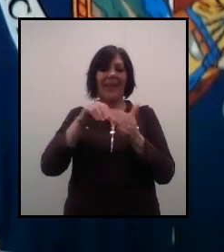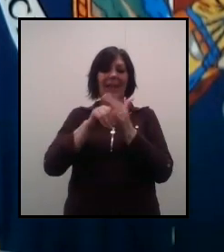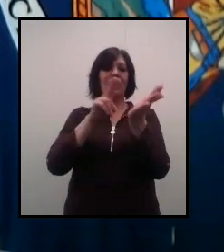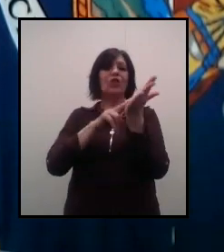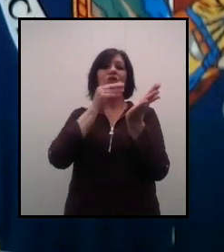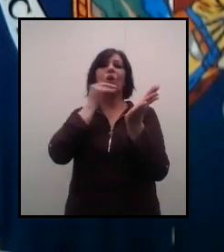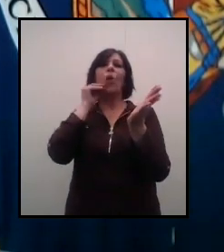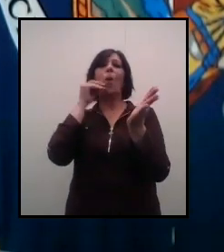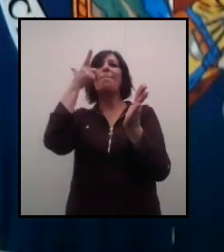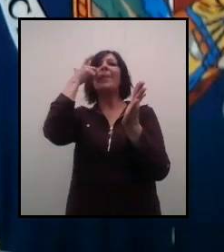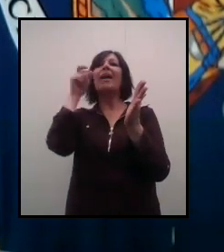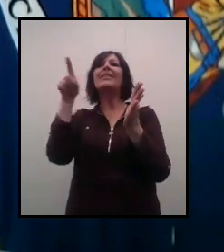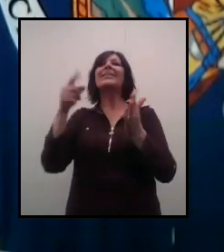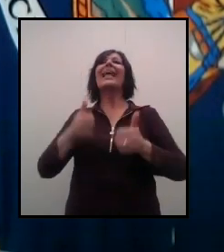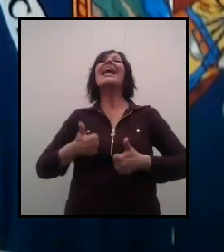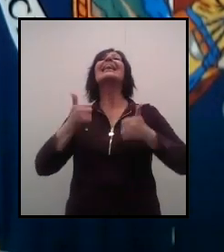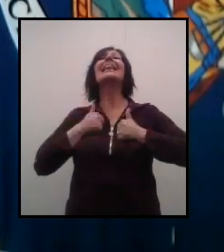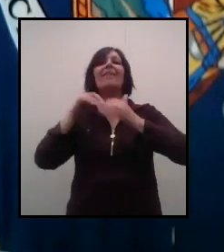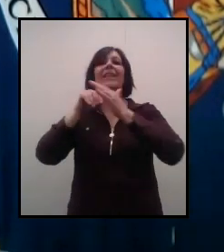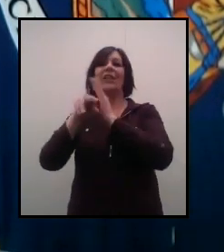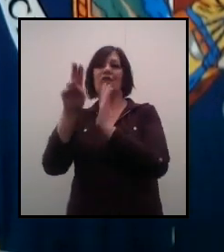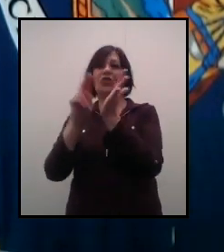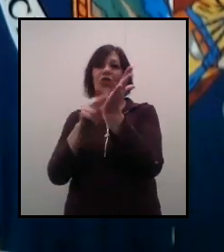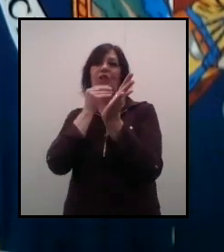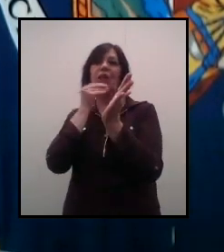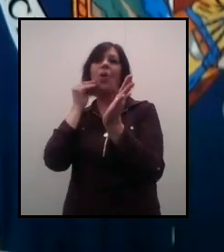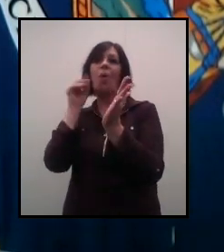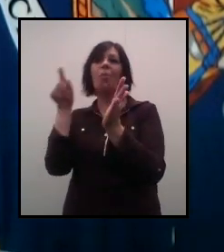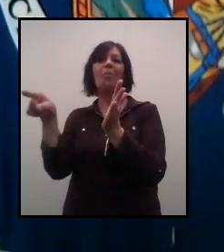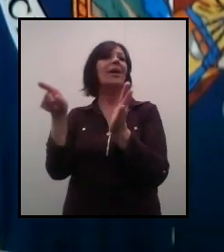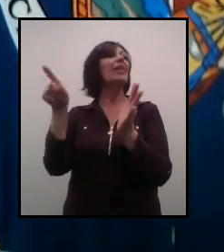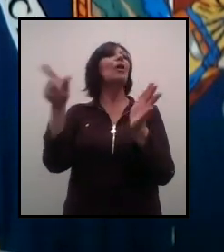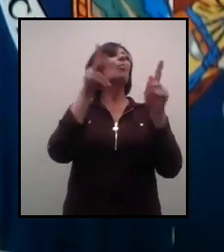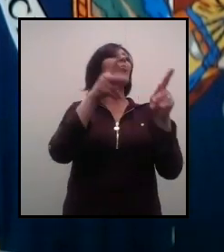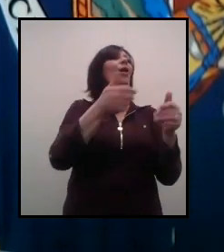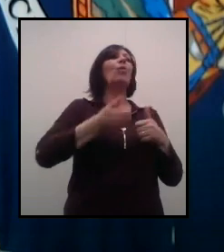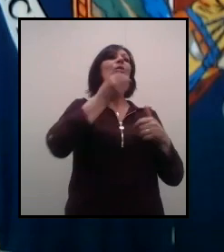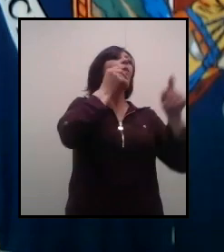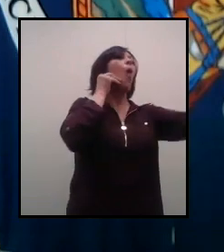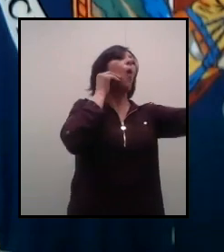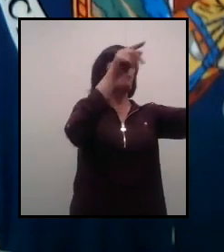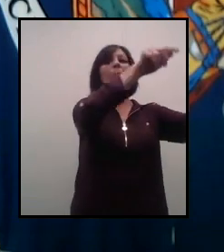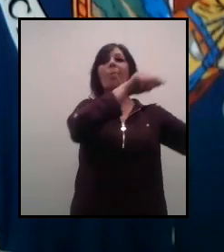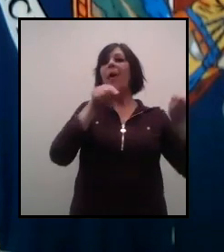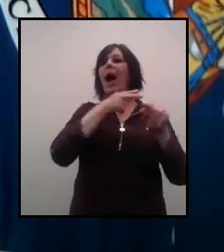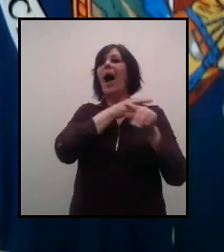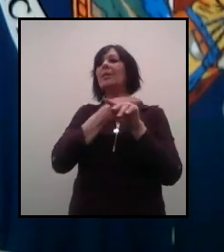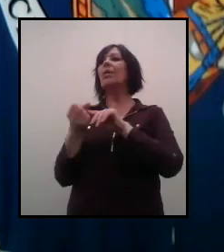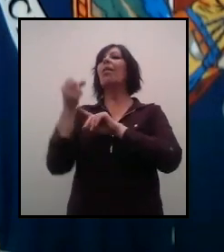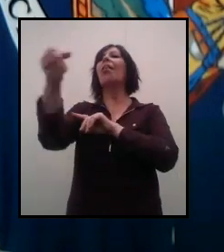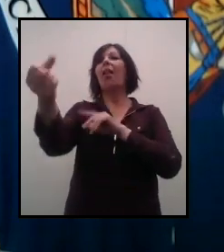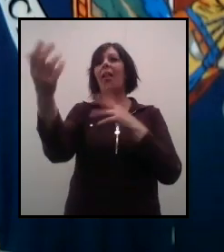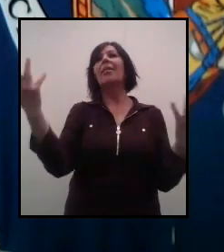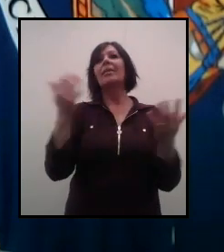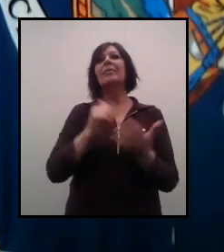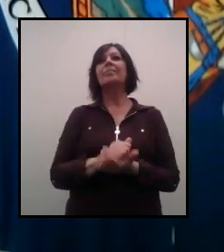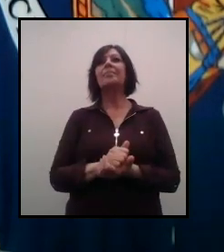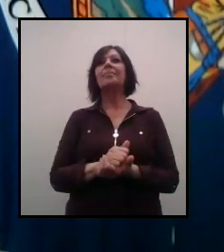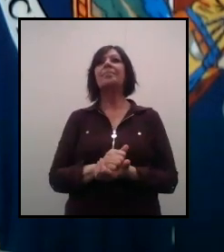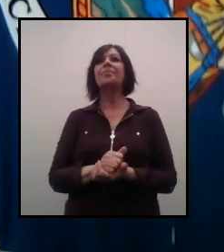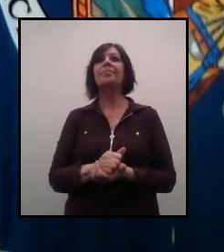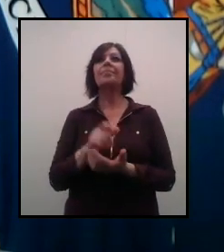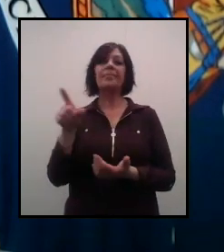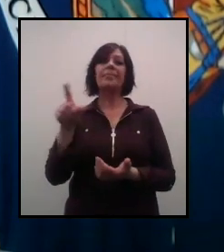is because they were infected in a nursing home. So every circumstance is different, and we are also following that. And it